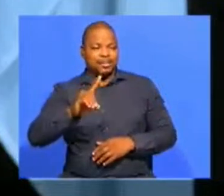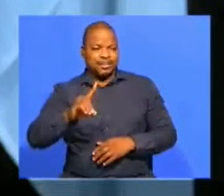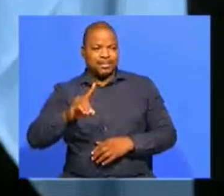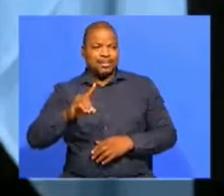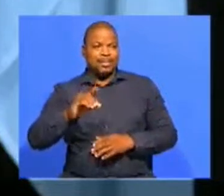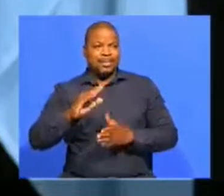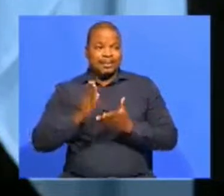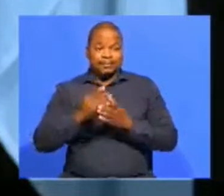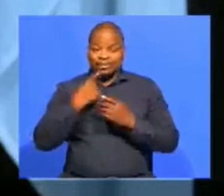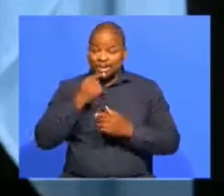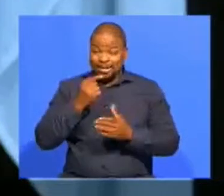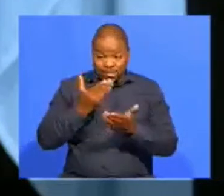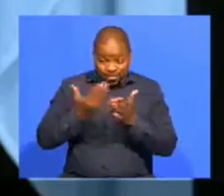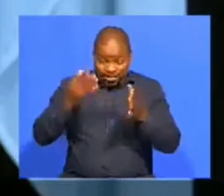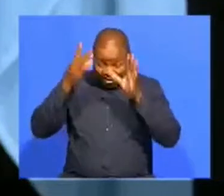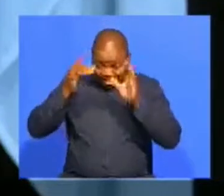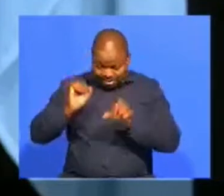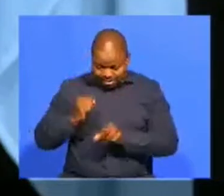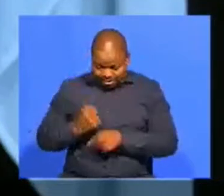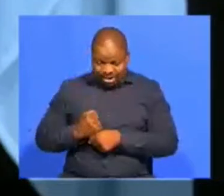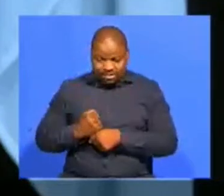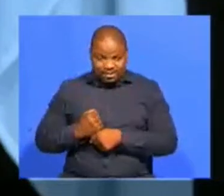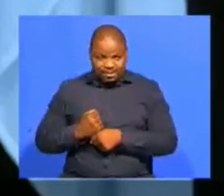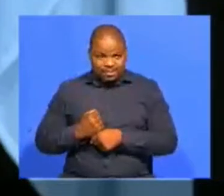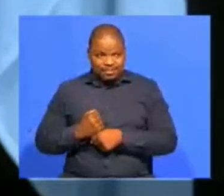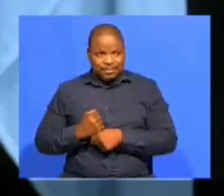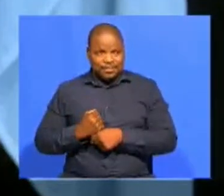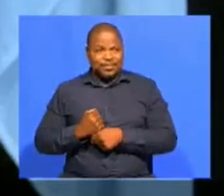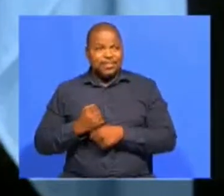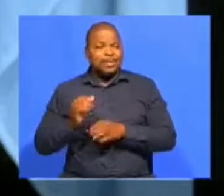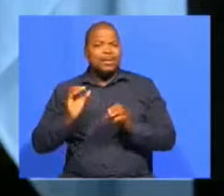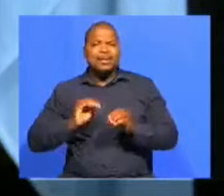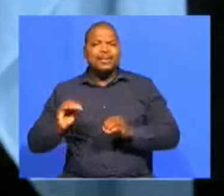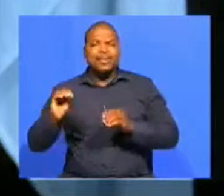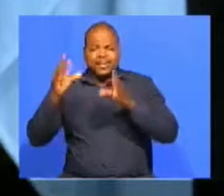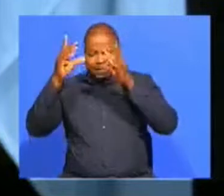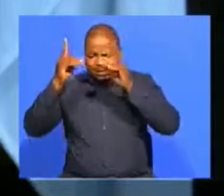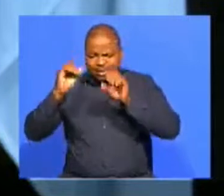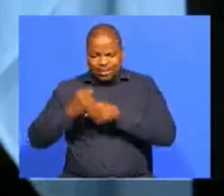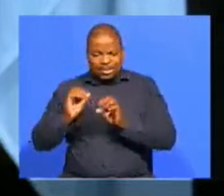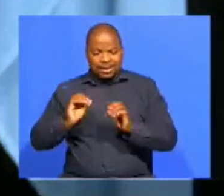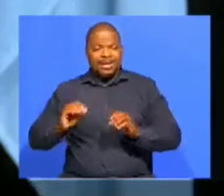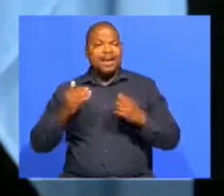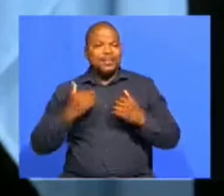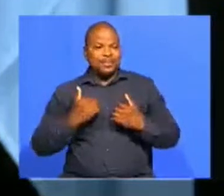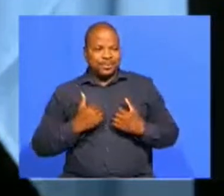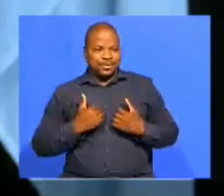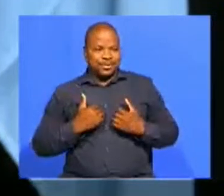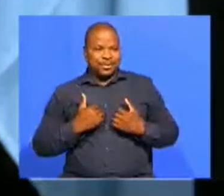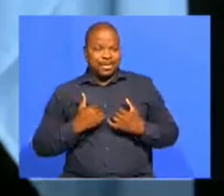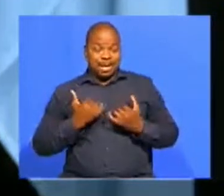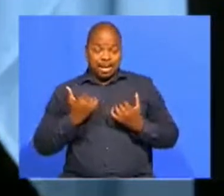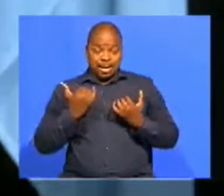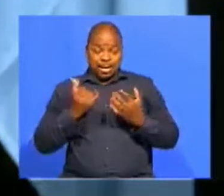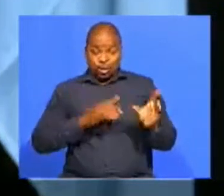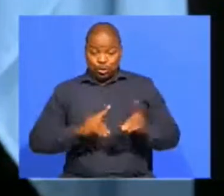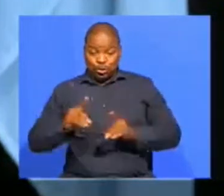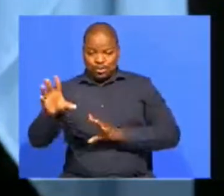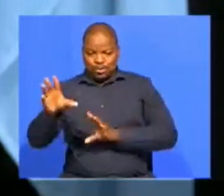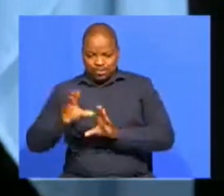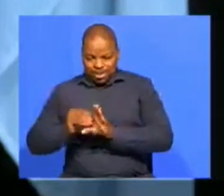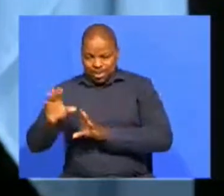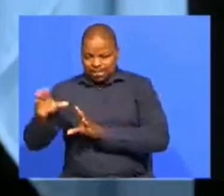have a say before any decisions are made, where we don't have that decision making, where we don't now participate